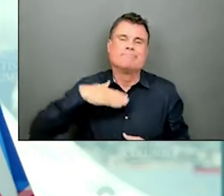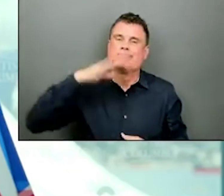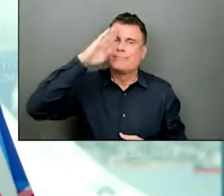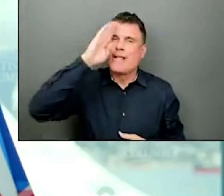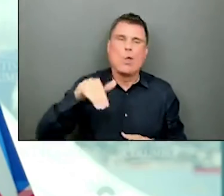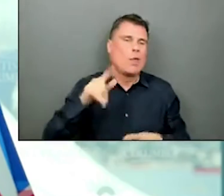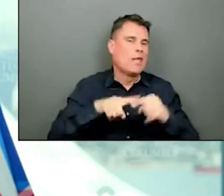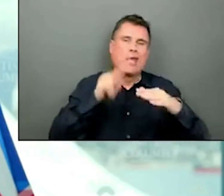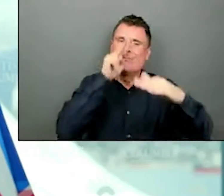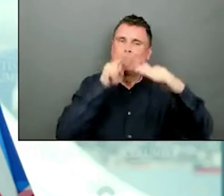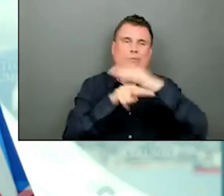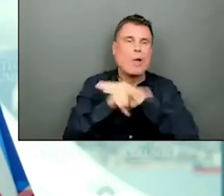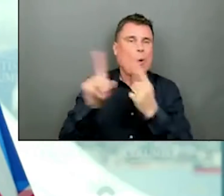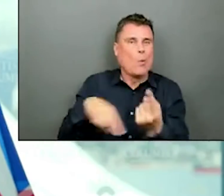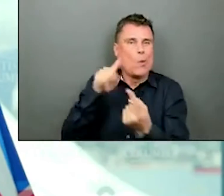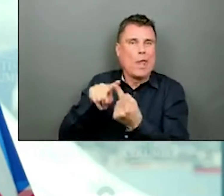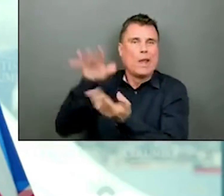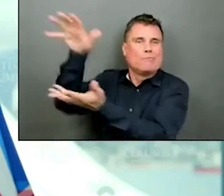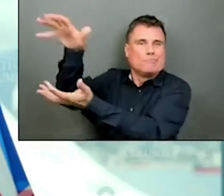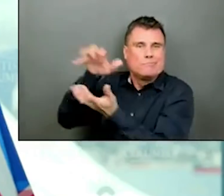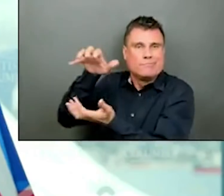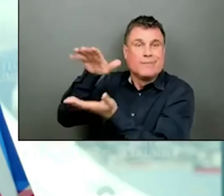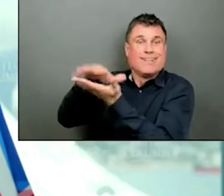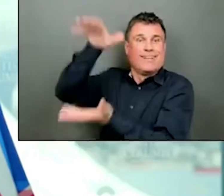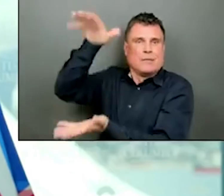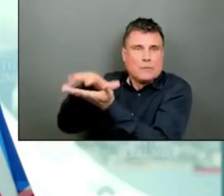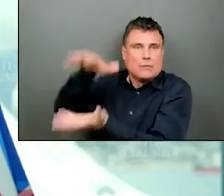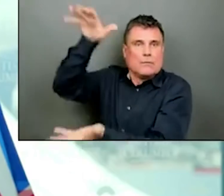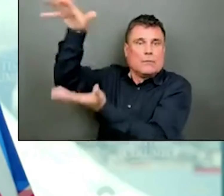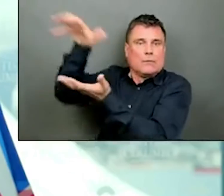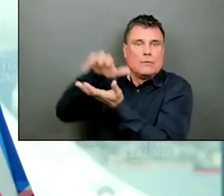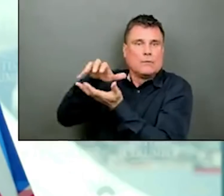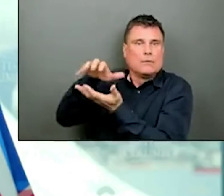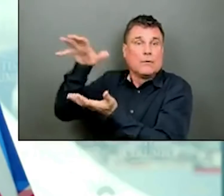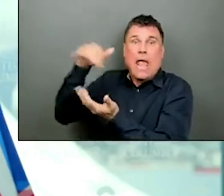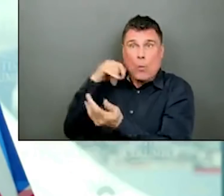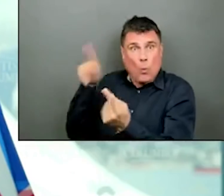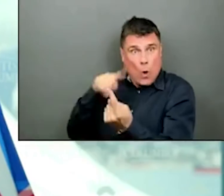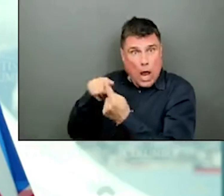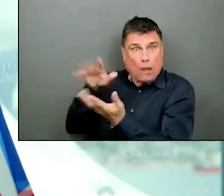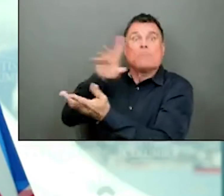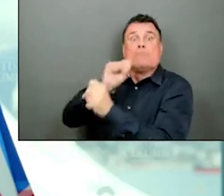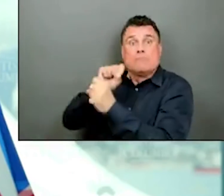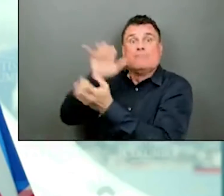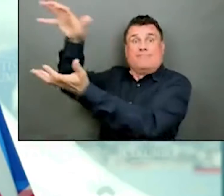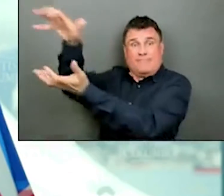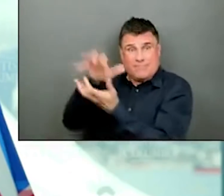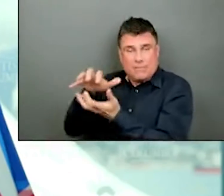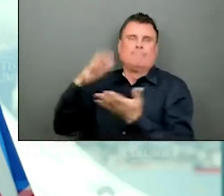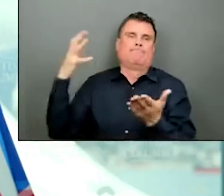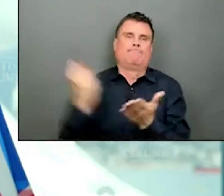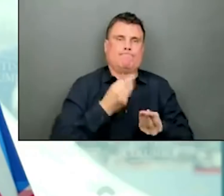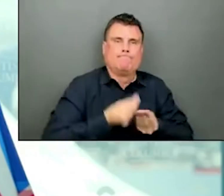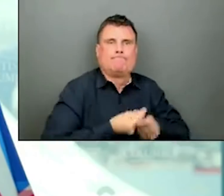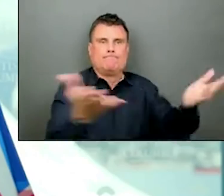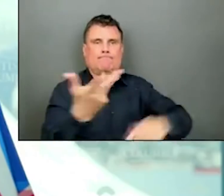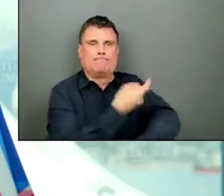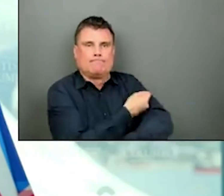administering the Moderna vaccine as efficiently as supplies allow. And finally, with AstraZeneca, BC has received